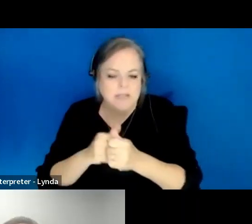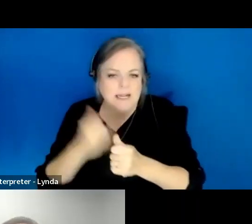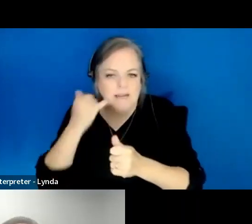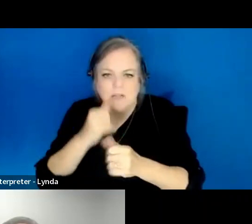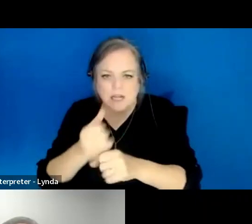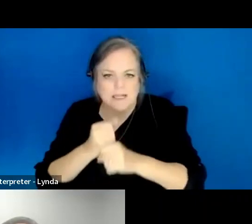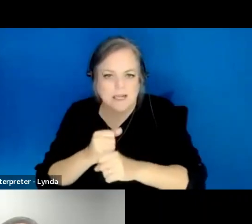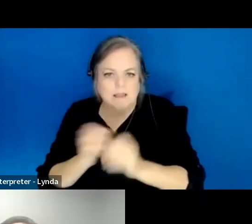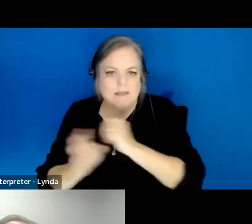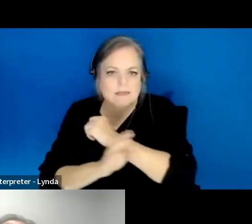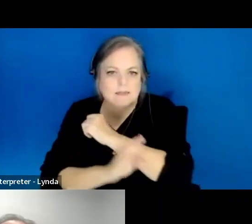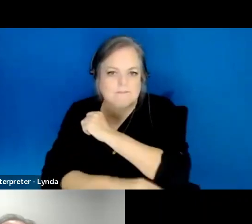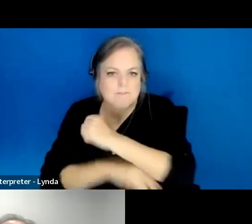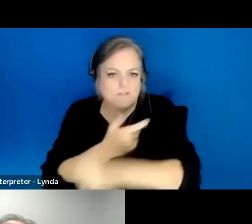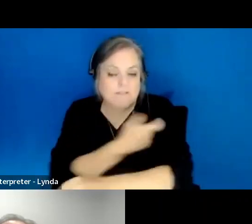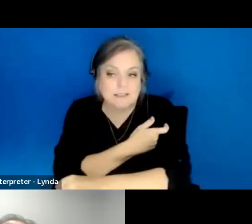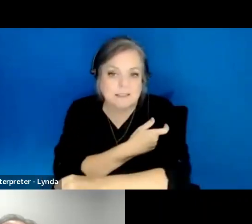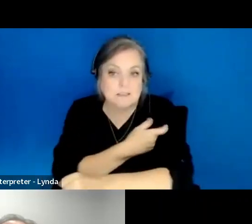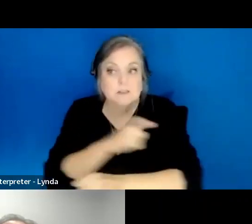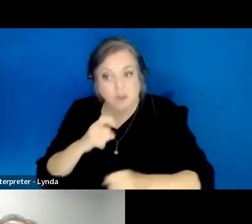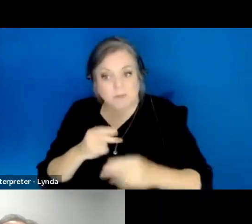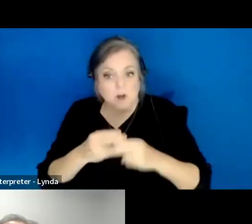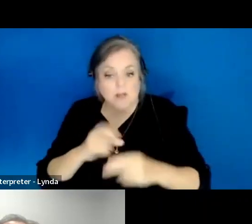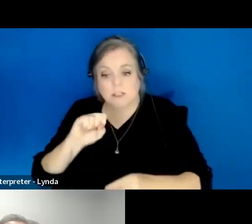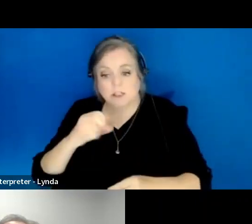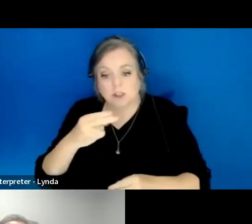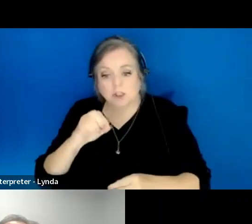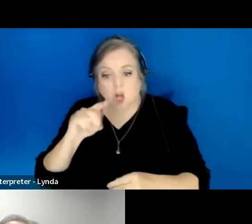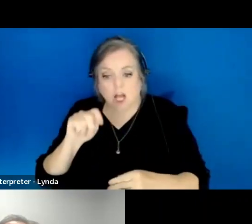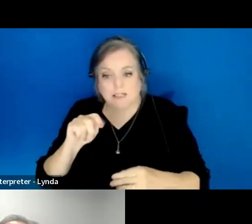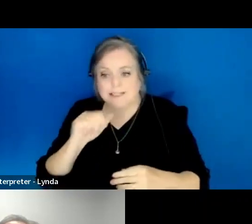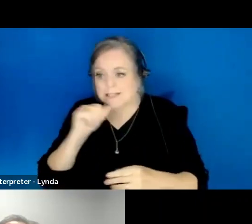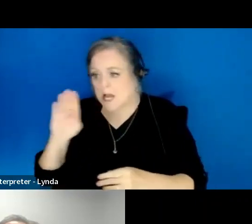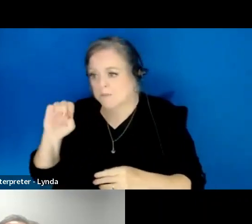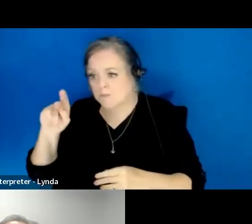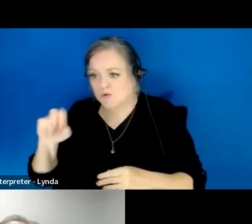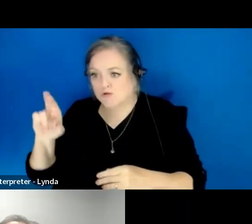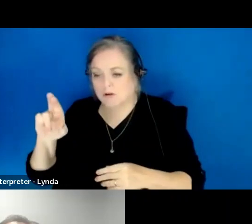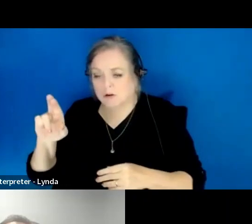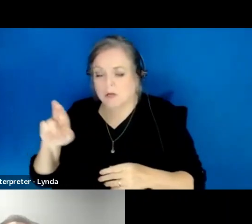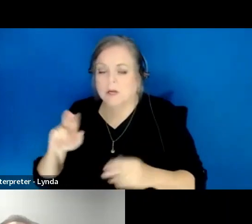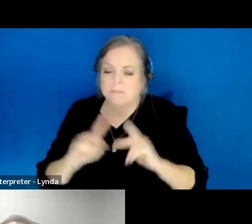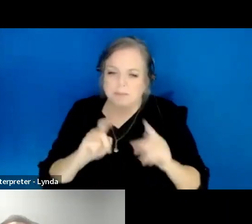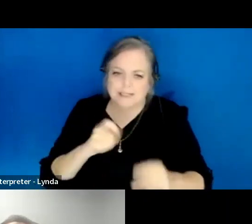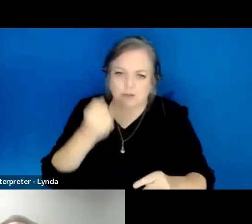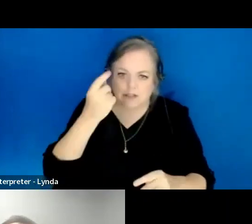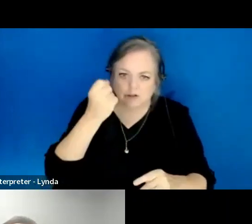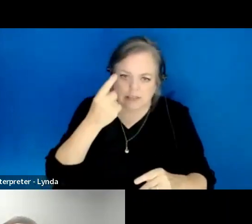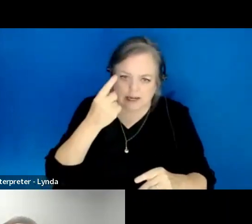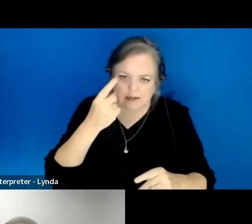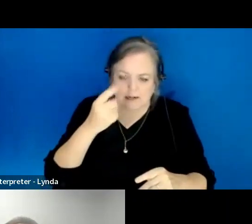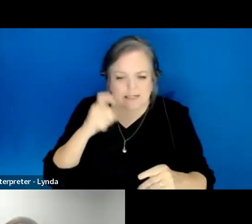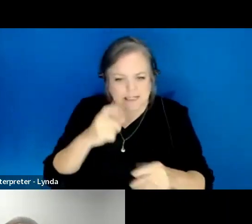so really this is a shot, and we should be calling it a shot rather than a booster, so people understand that they need to